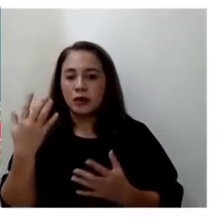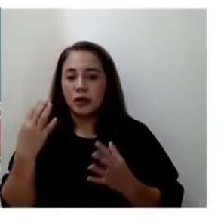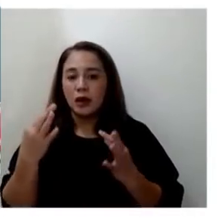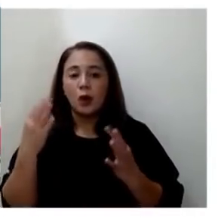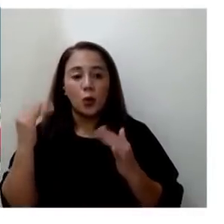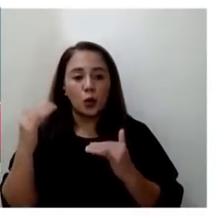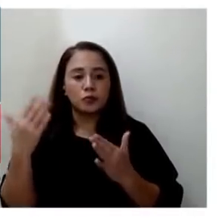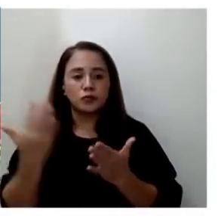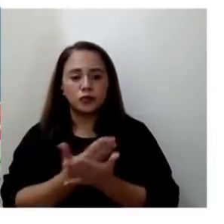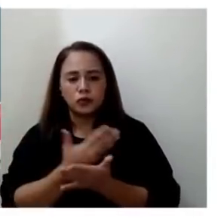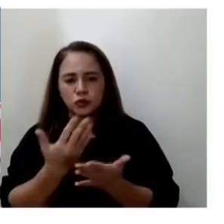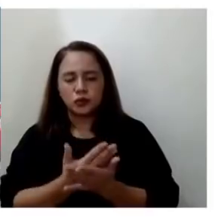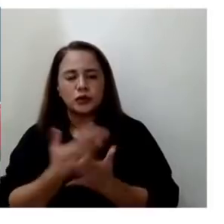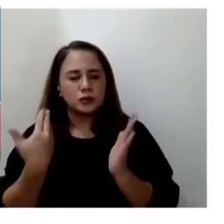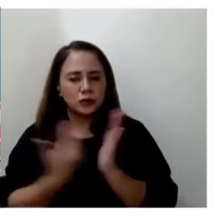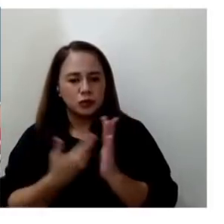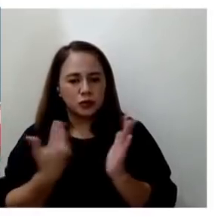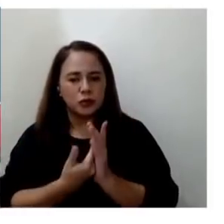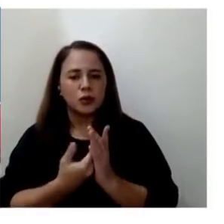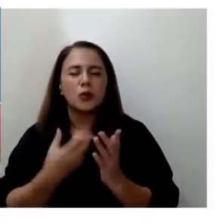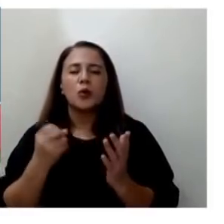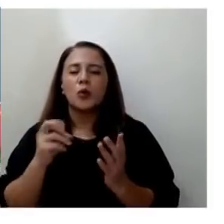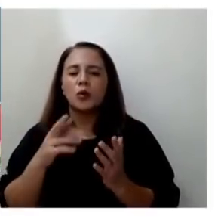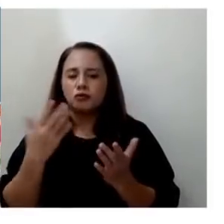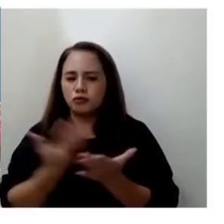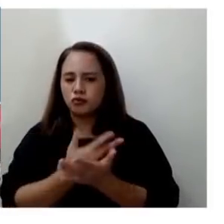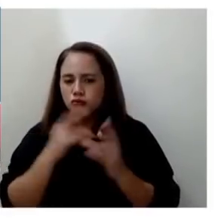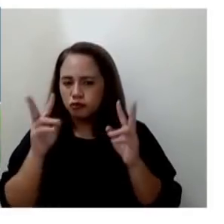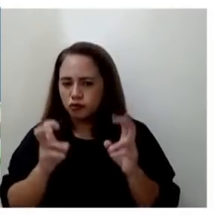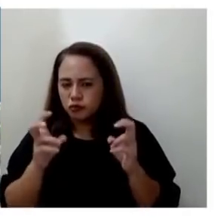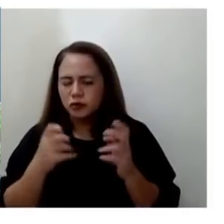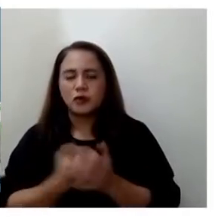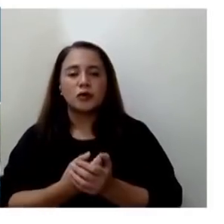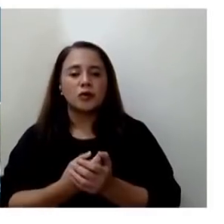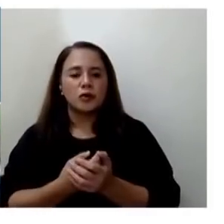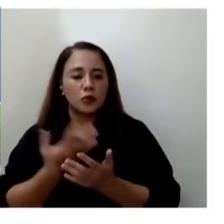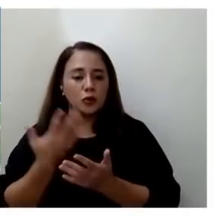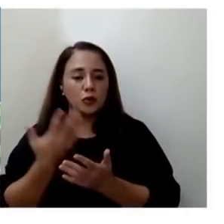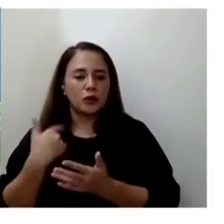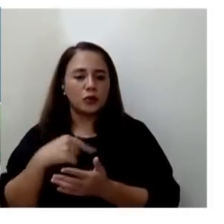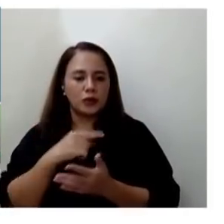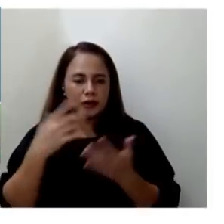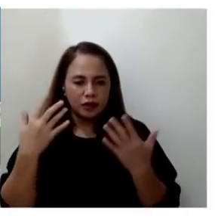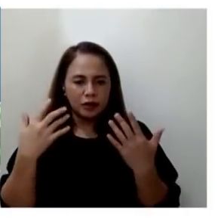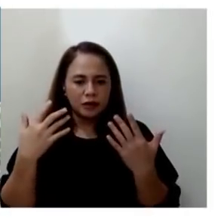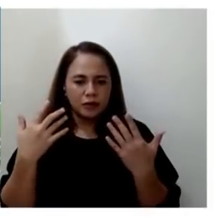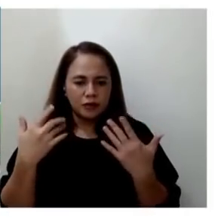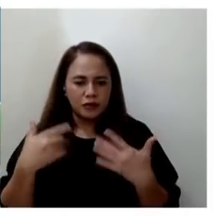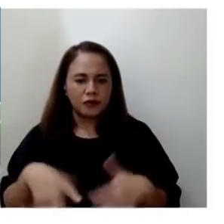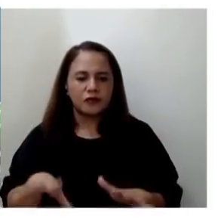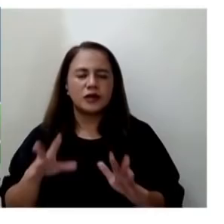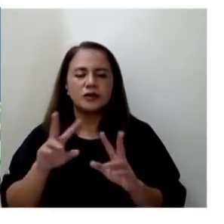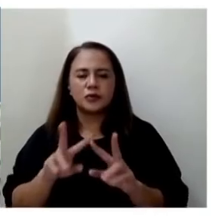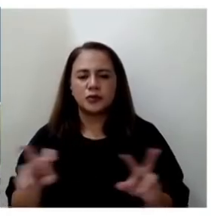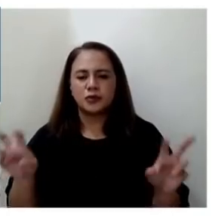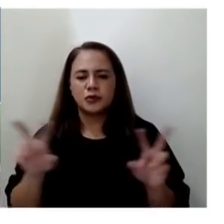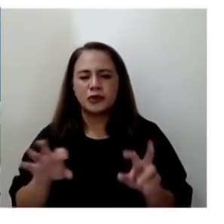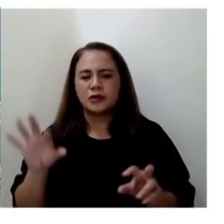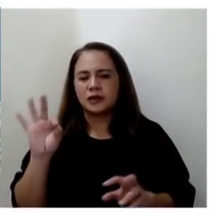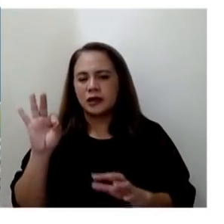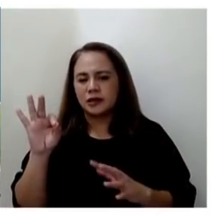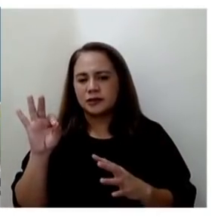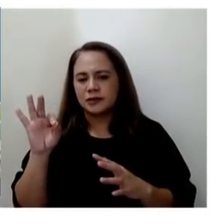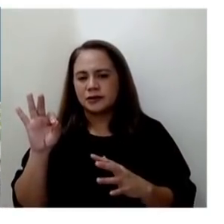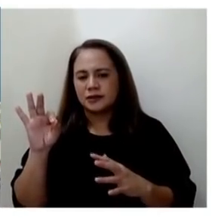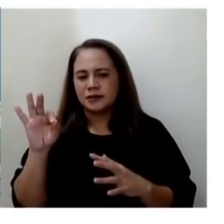new evidences or new issues and new cases, because we are already investigating 9 cases.